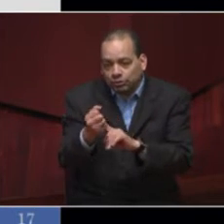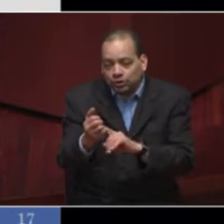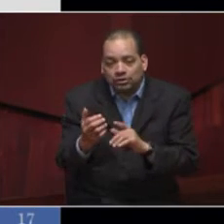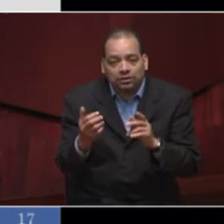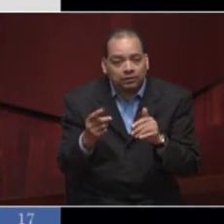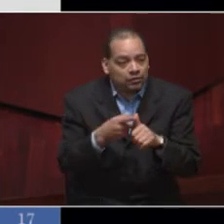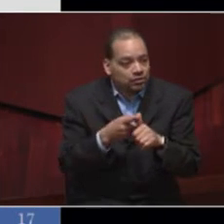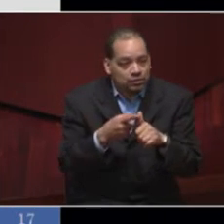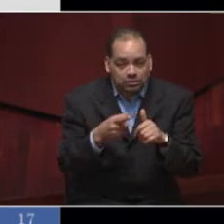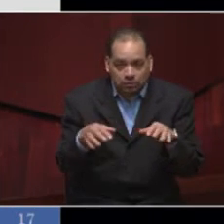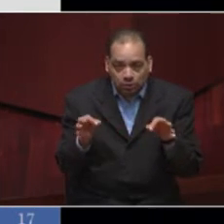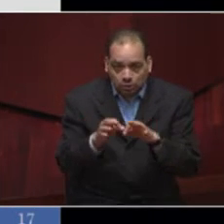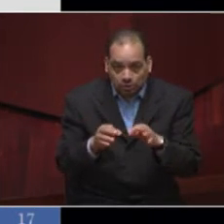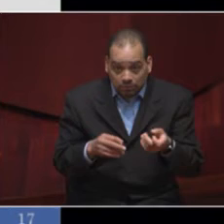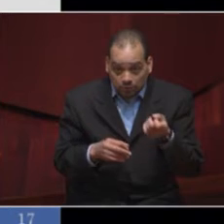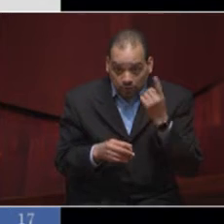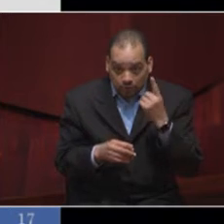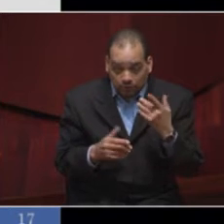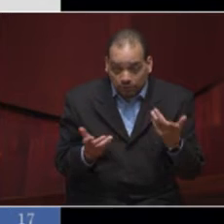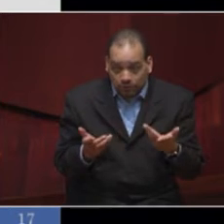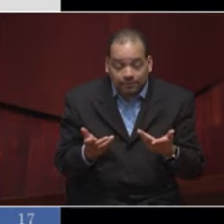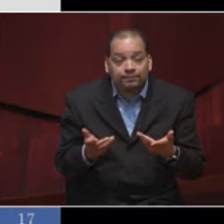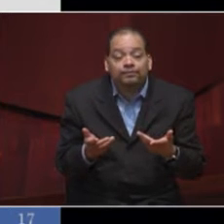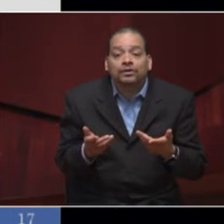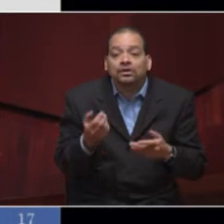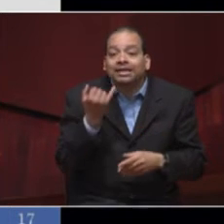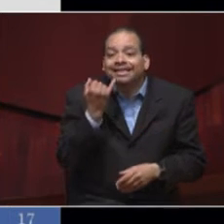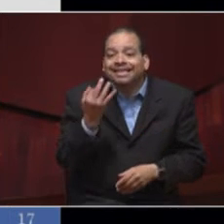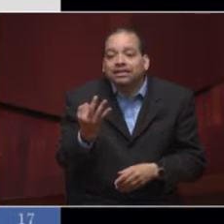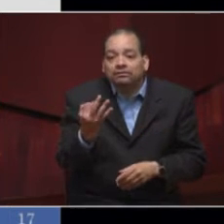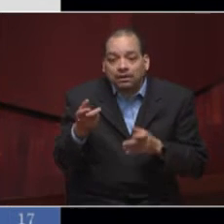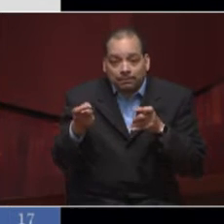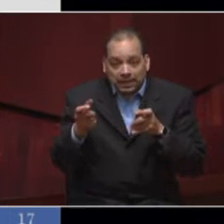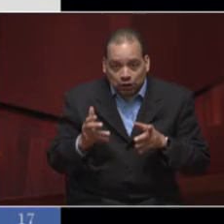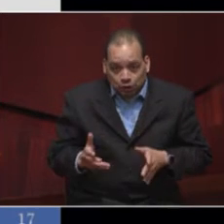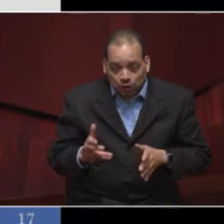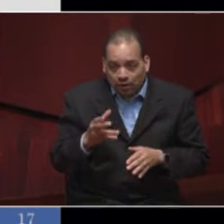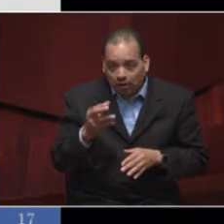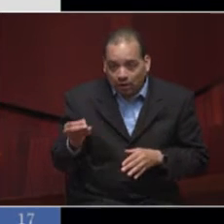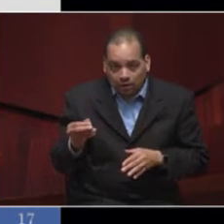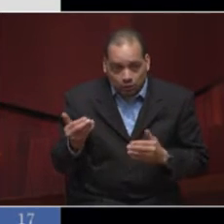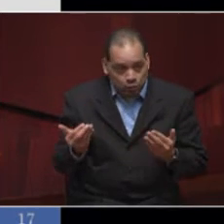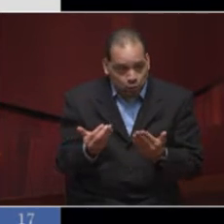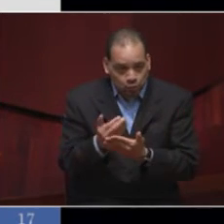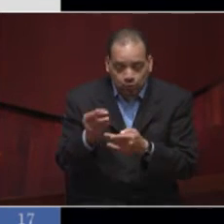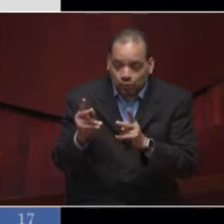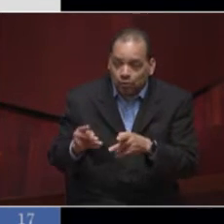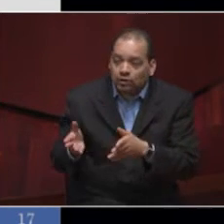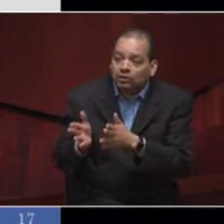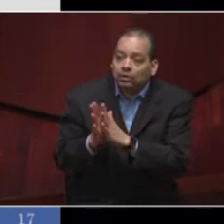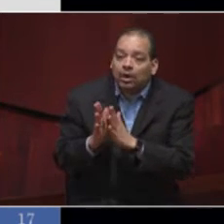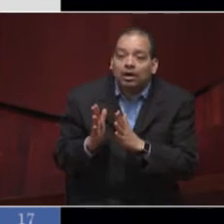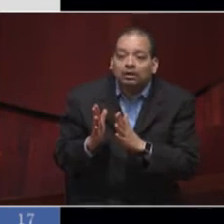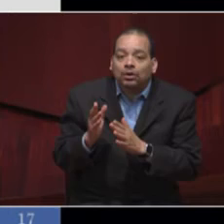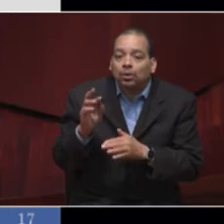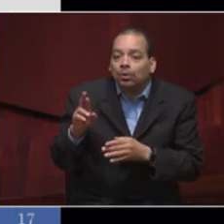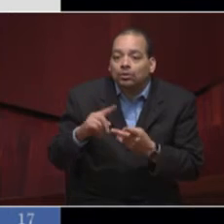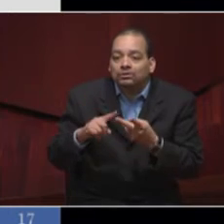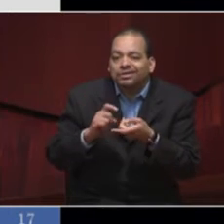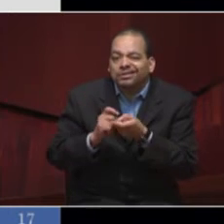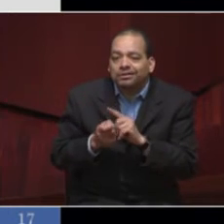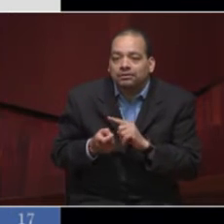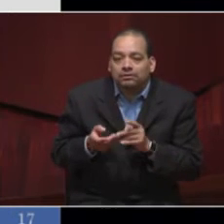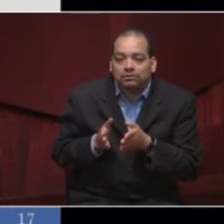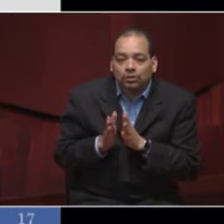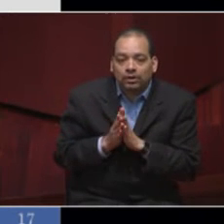be aware of, if you are a manager and a new request or a modified request comes to